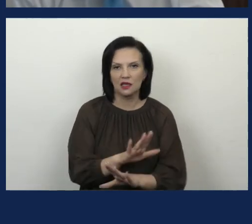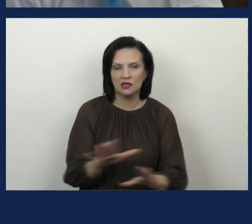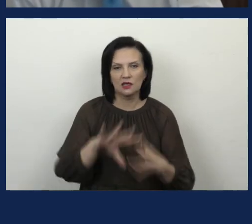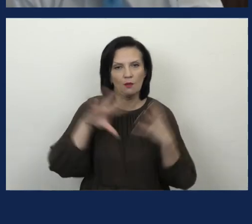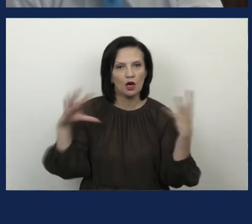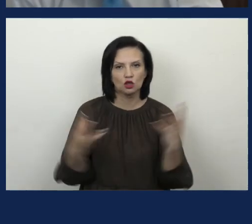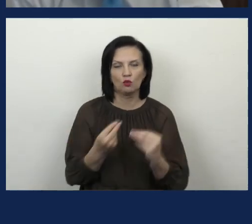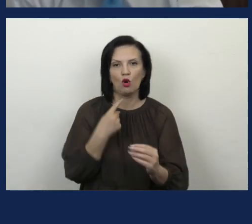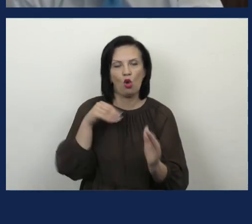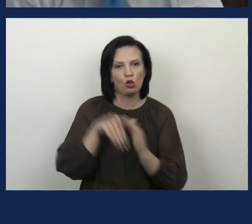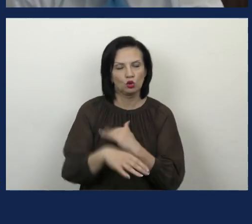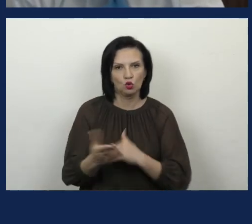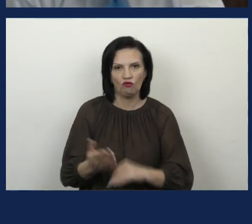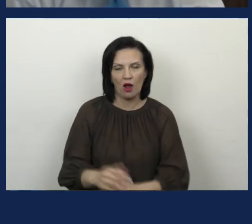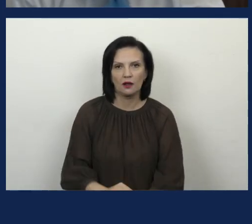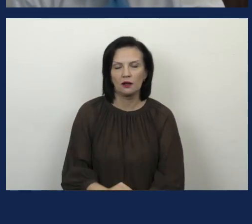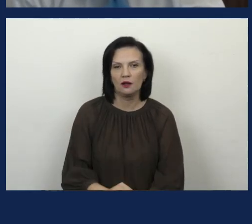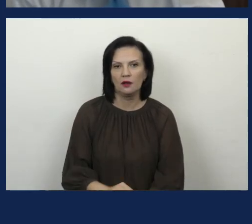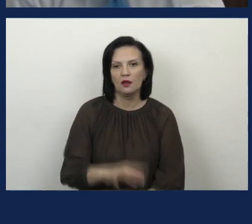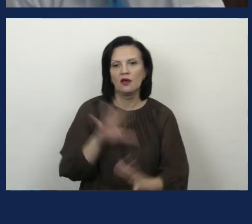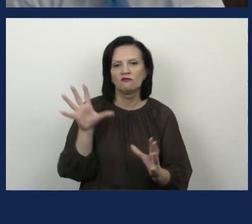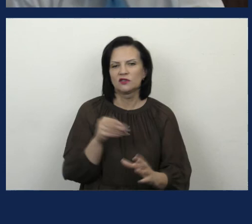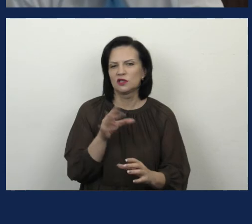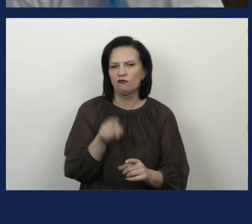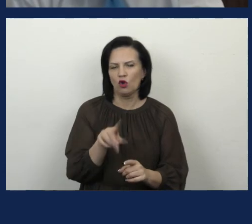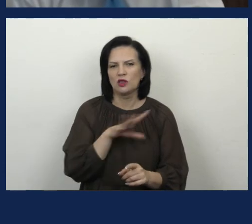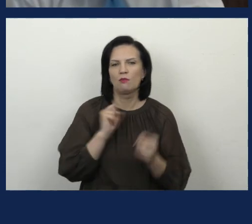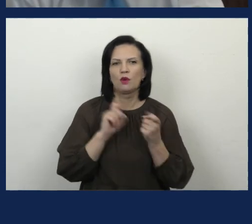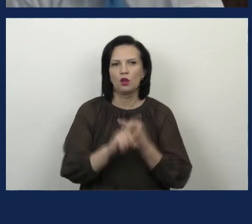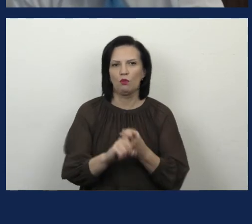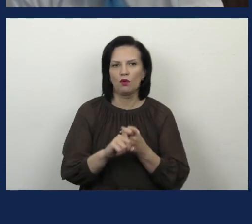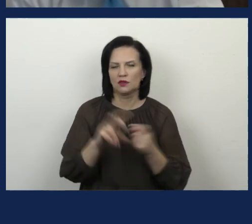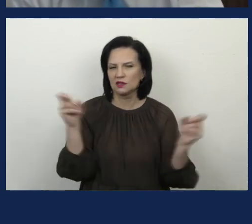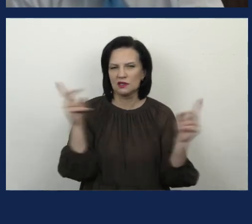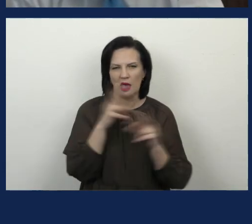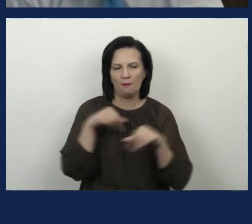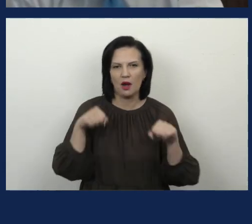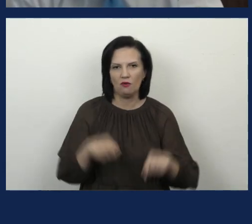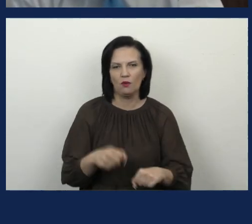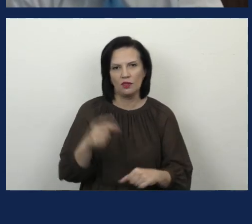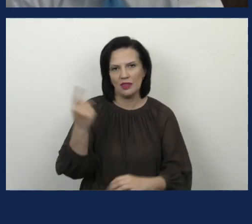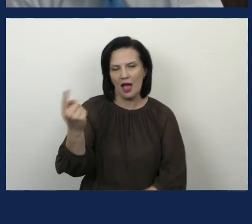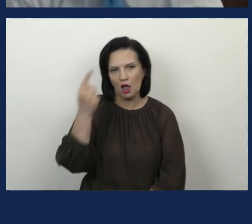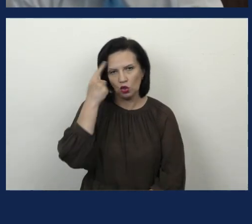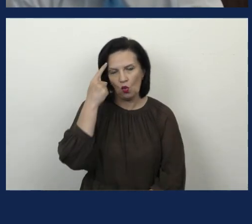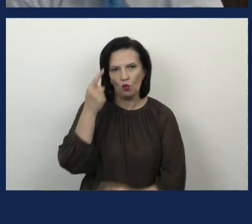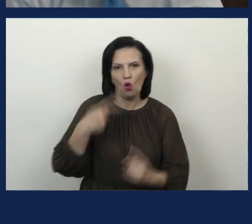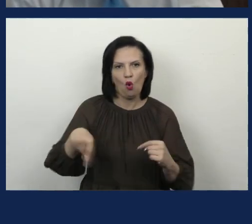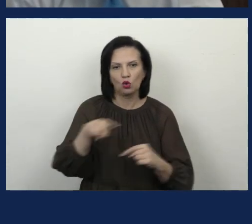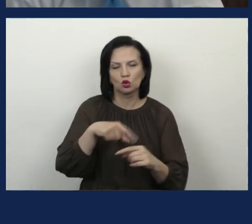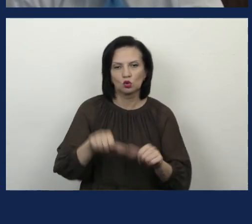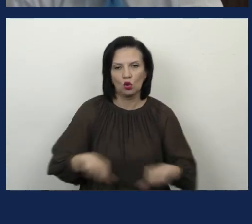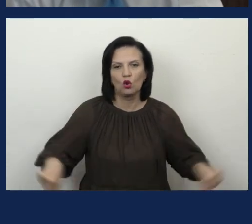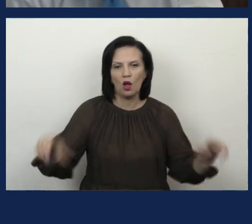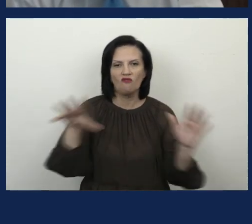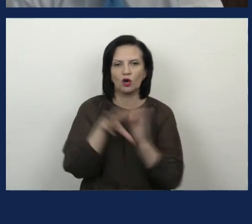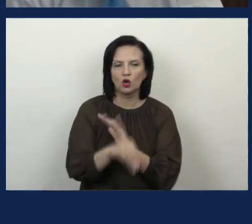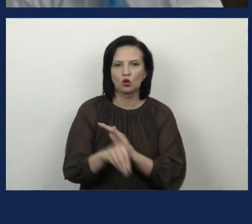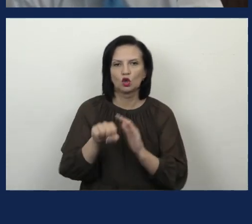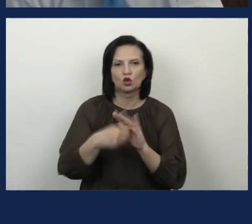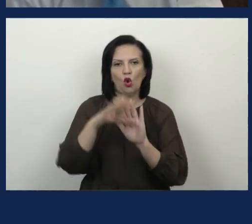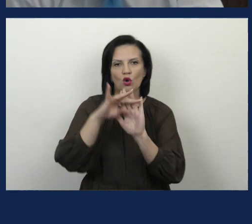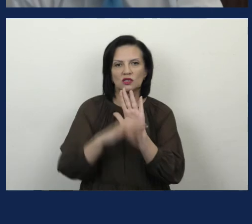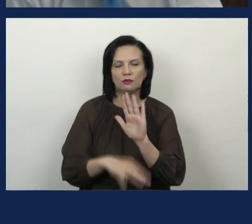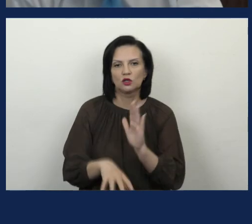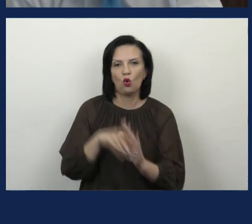several resolutions suggesting that the voting results were invalid. All of it was related to the unlawful, the way the District